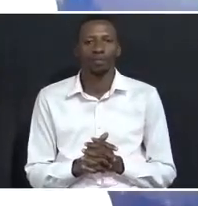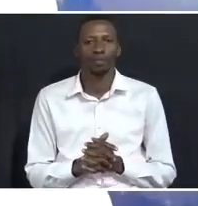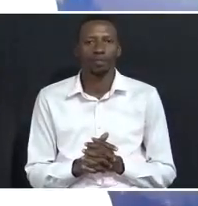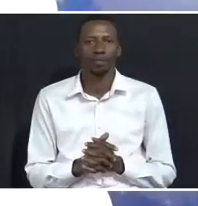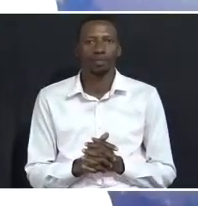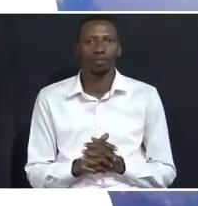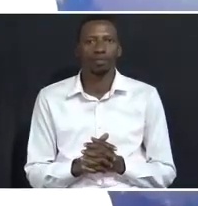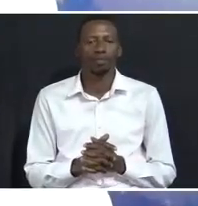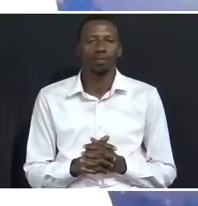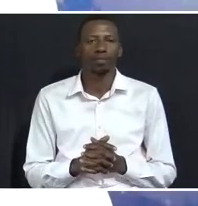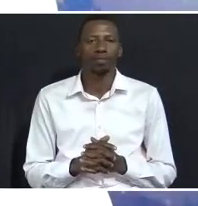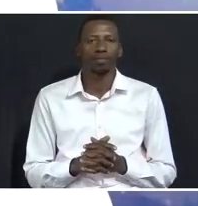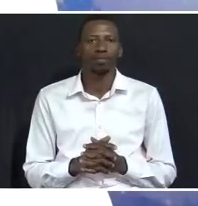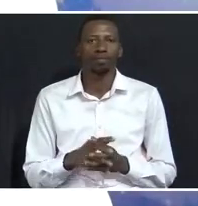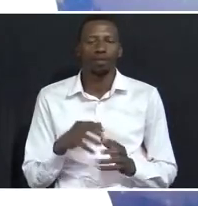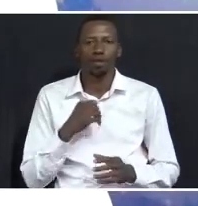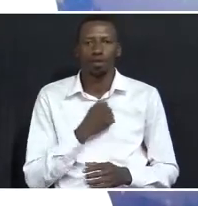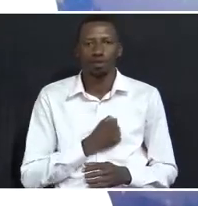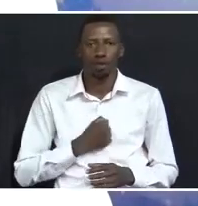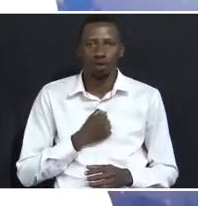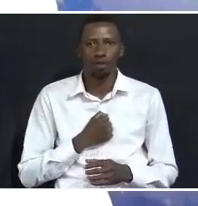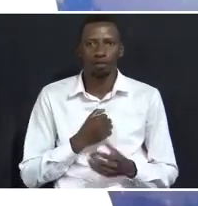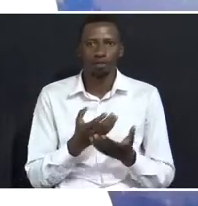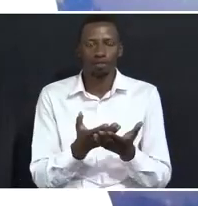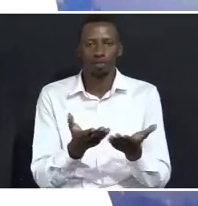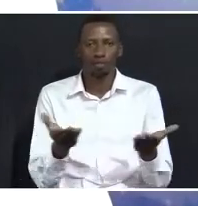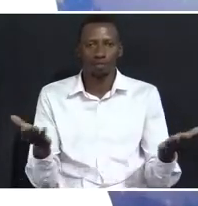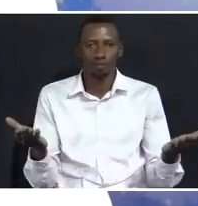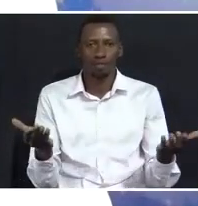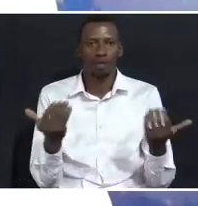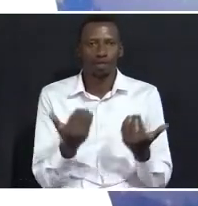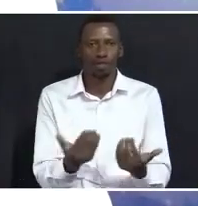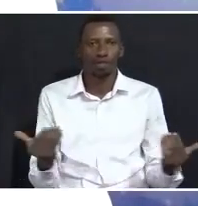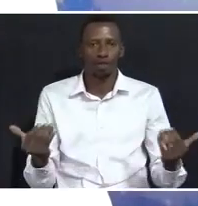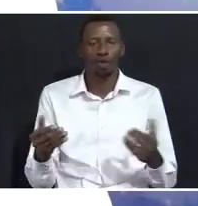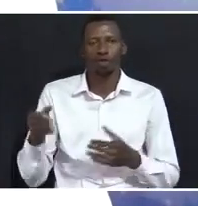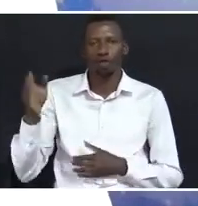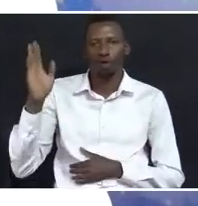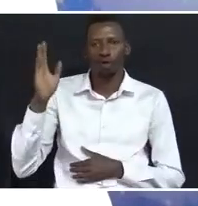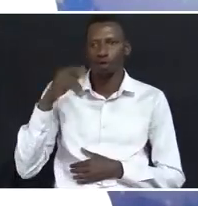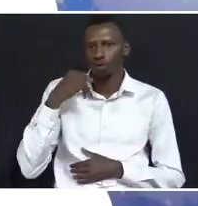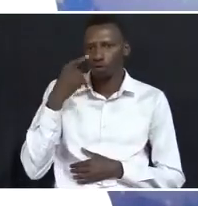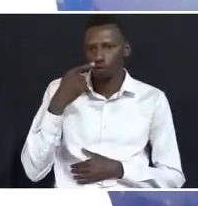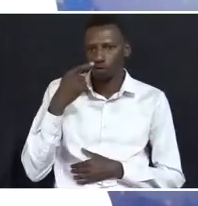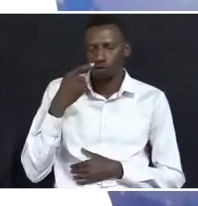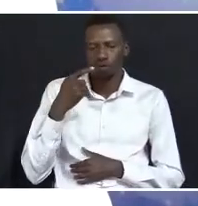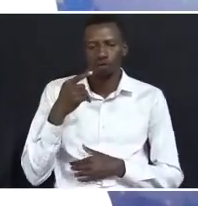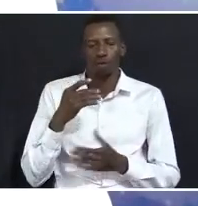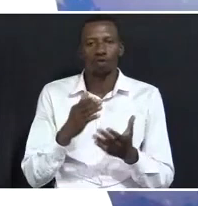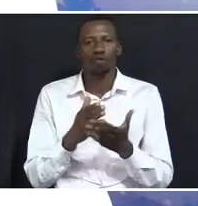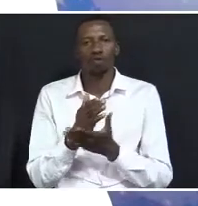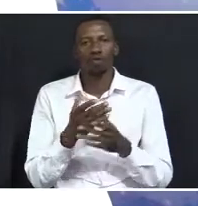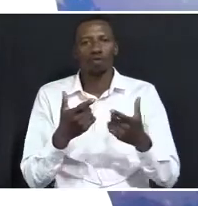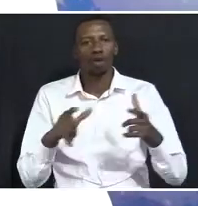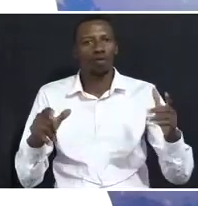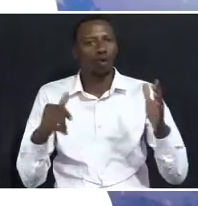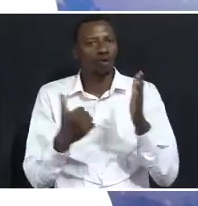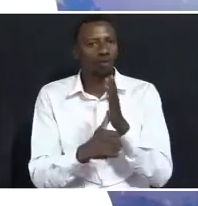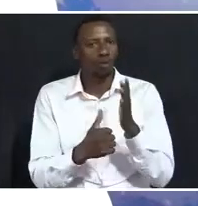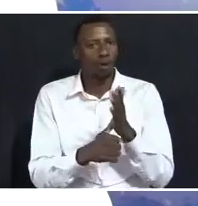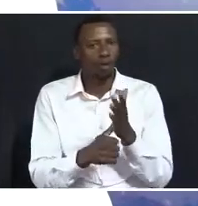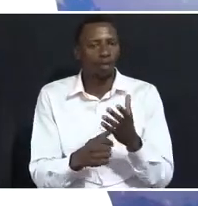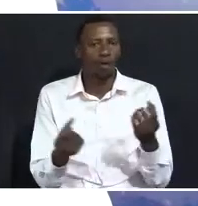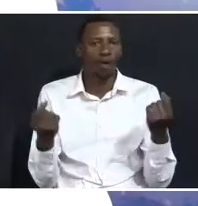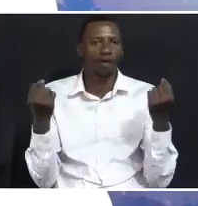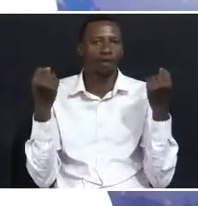Sorry for you children of God, who because of the language barrier have not been able